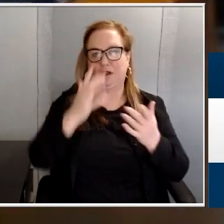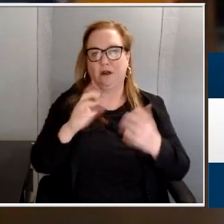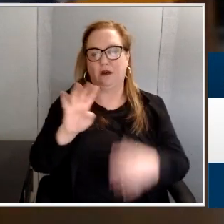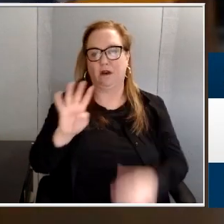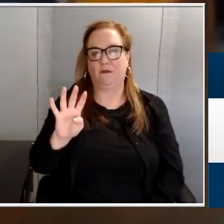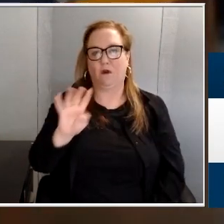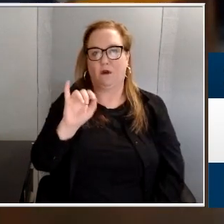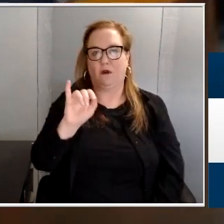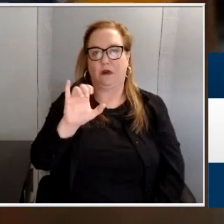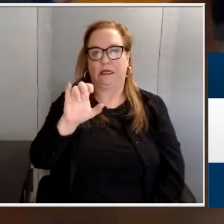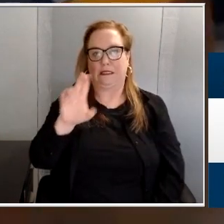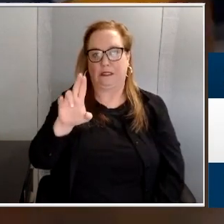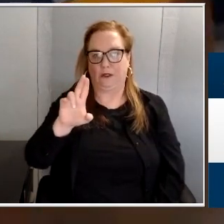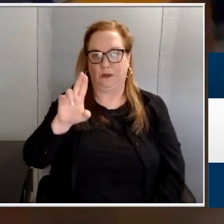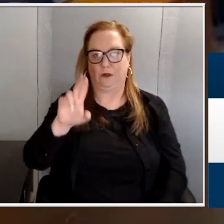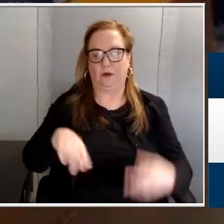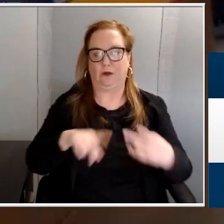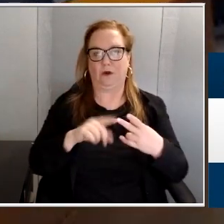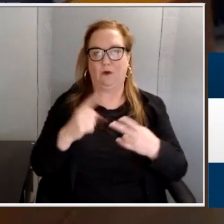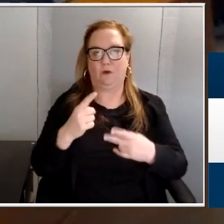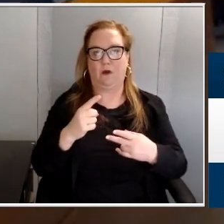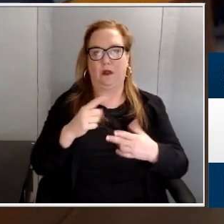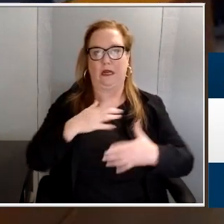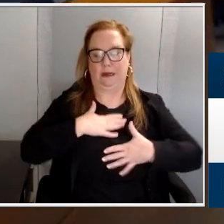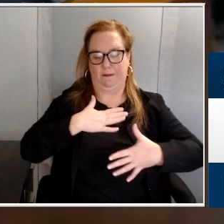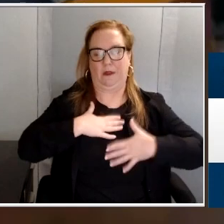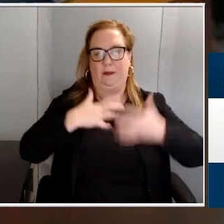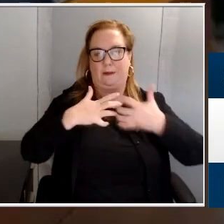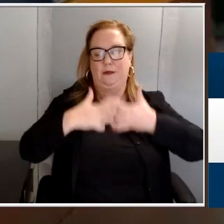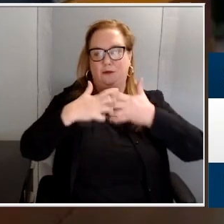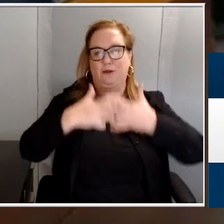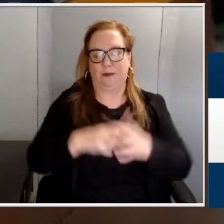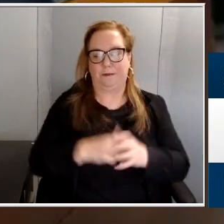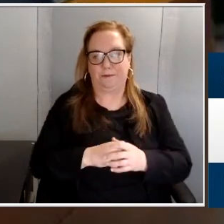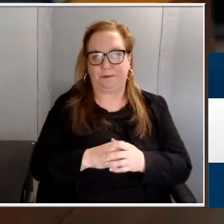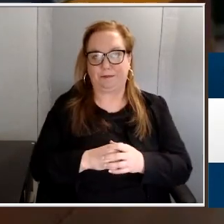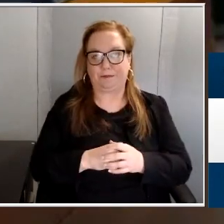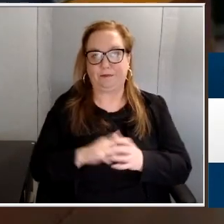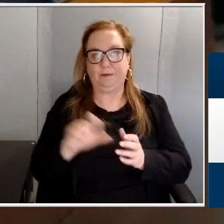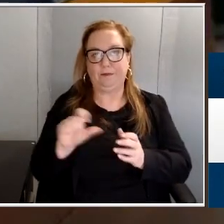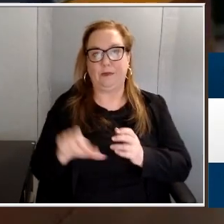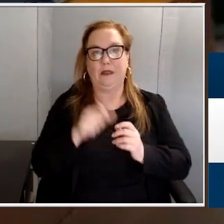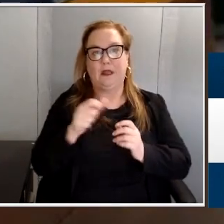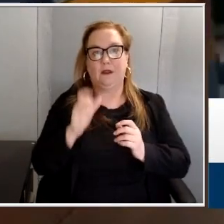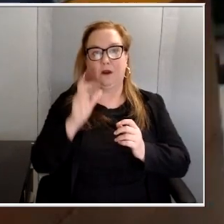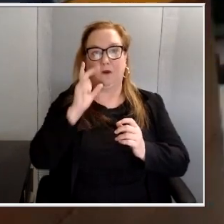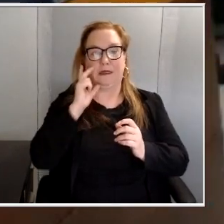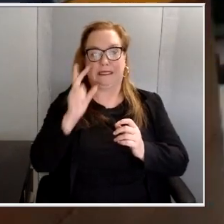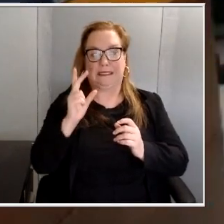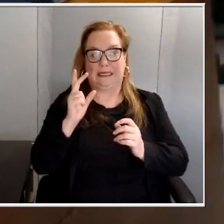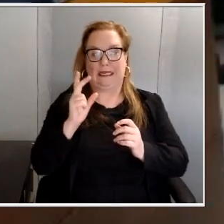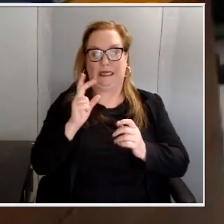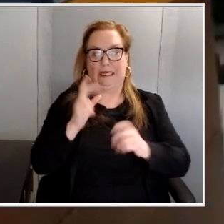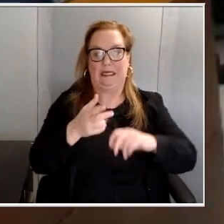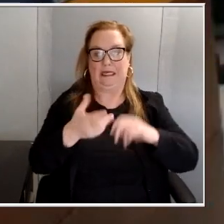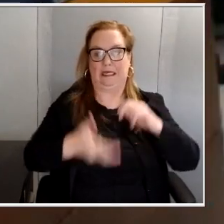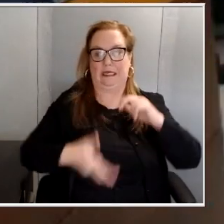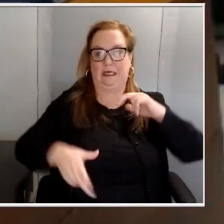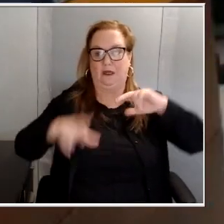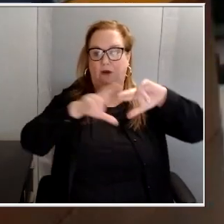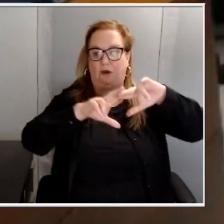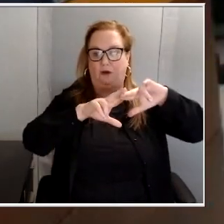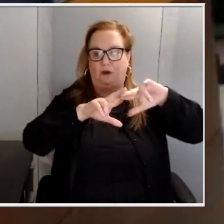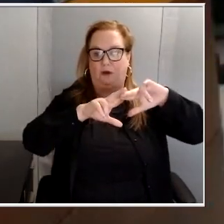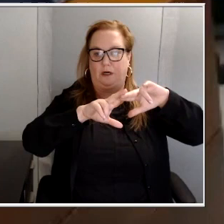that are in the ICU, and 1 who's intubated. The other thing that we've seen is a pretty significant increase in our